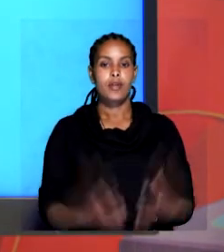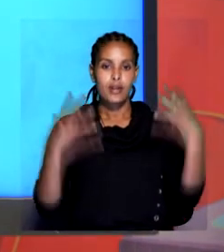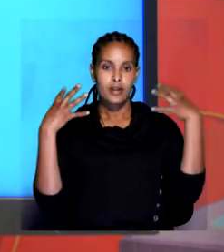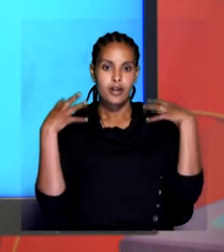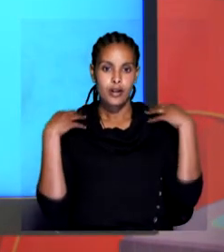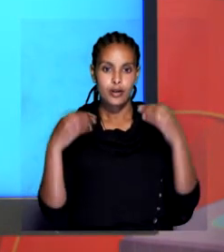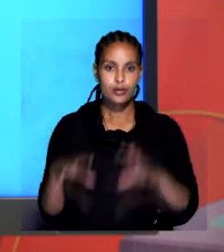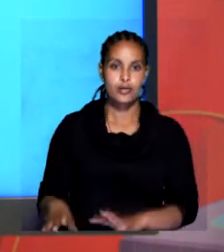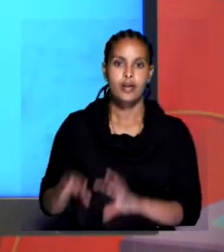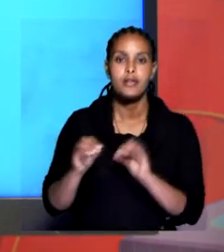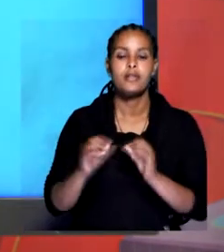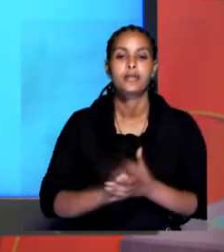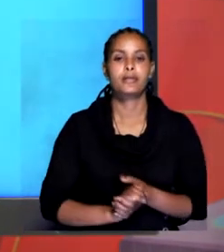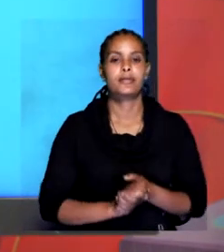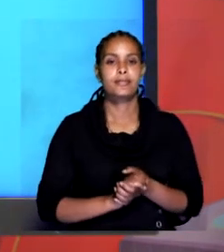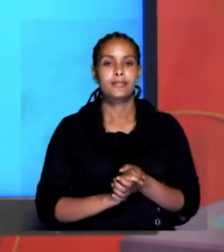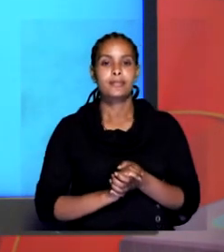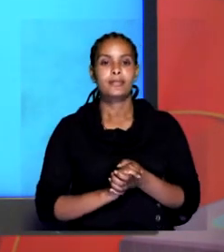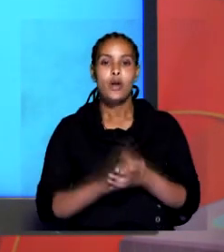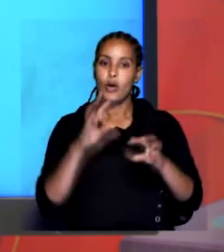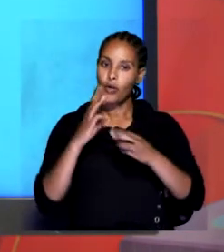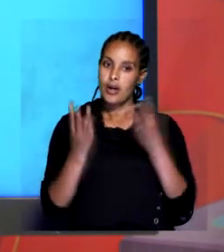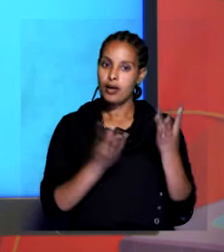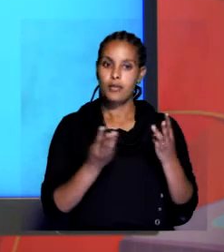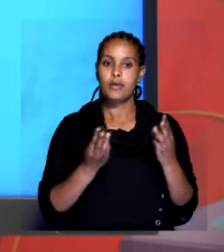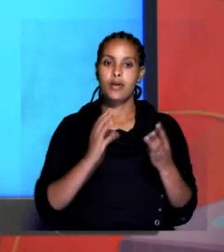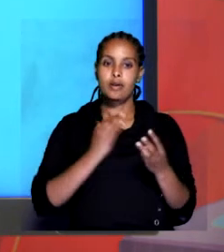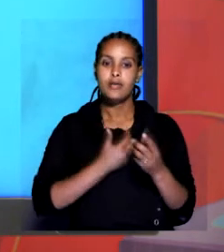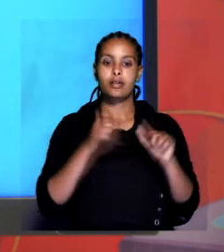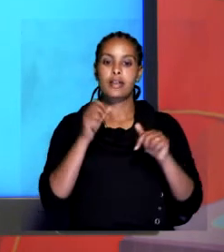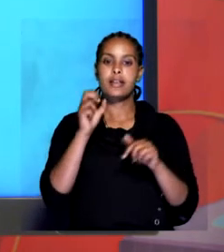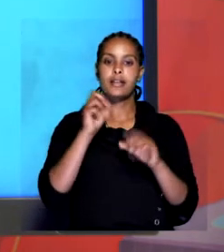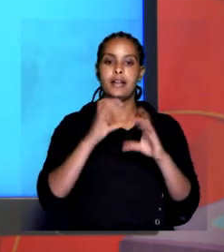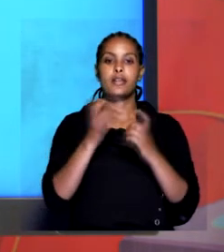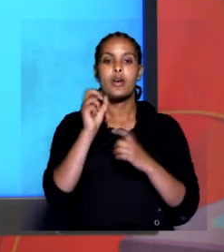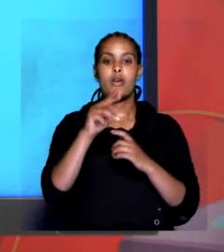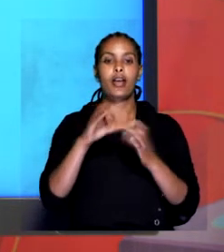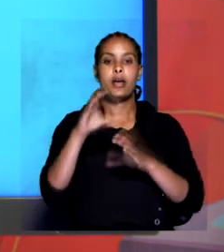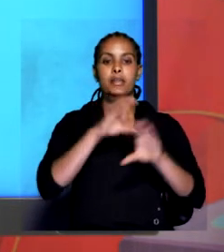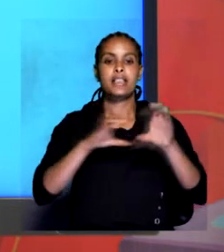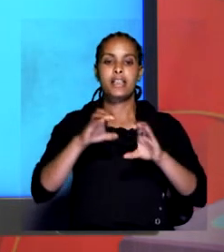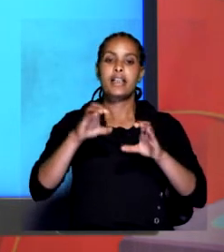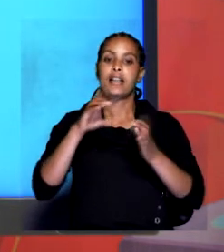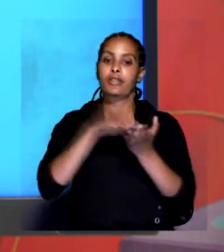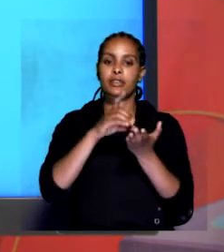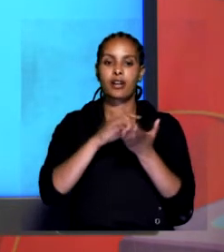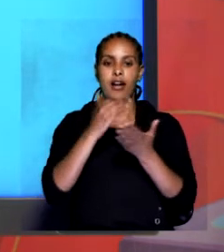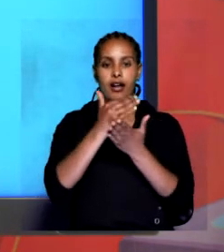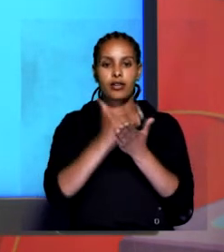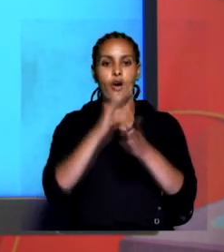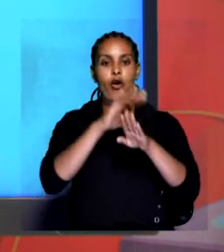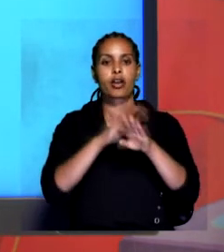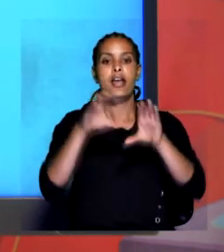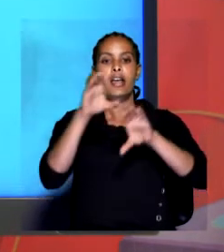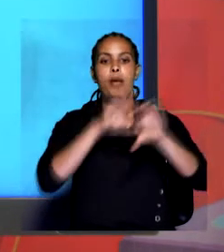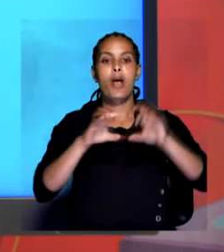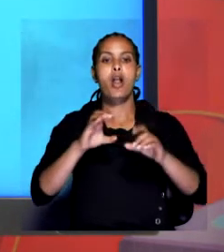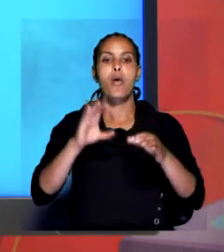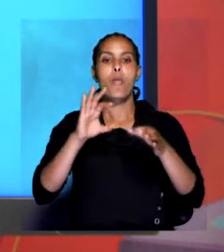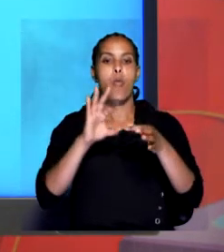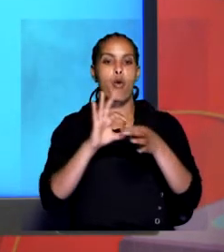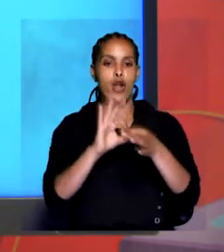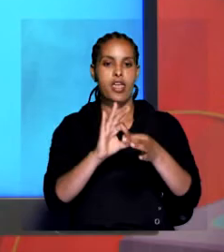Hello, students. Welcome to Grade 12 Chemistry Revision Lesson on Chemical